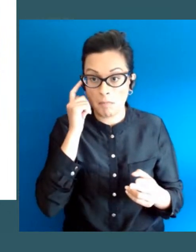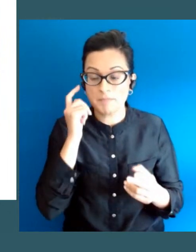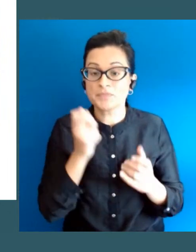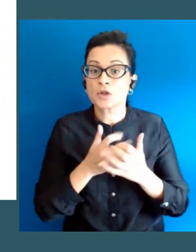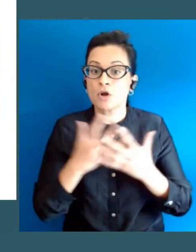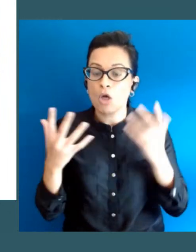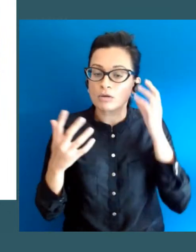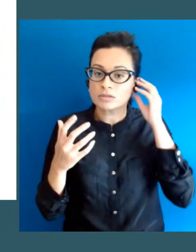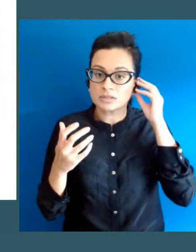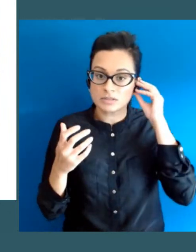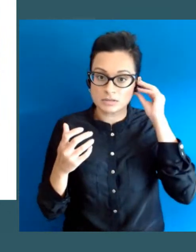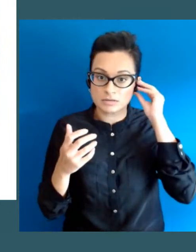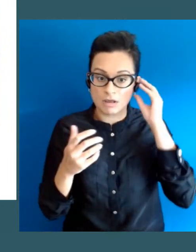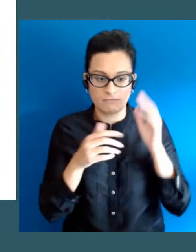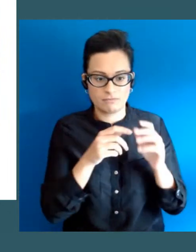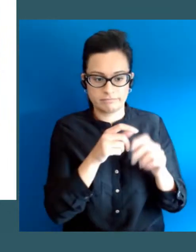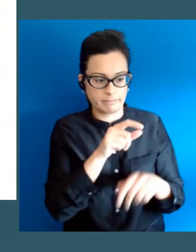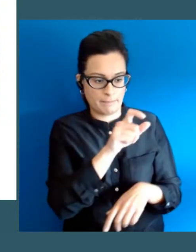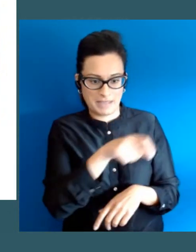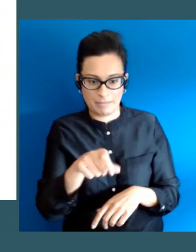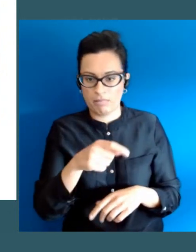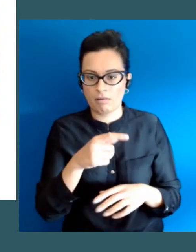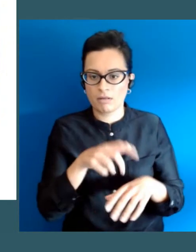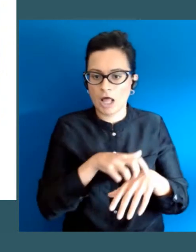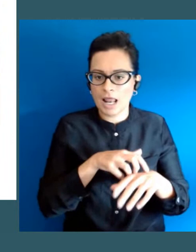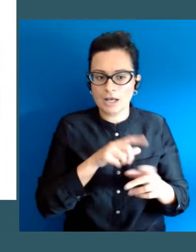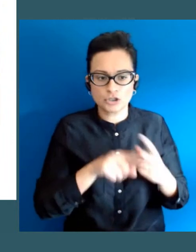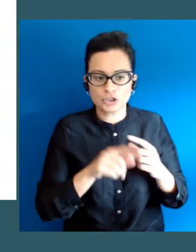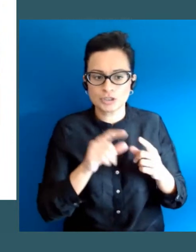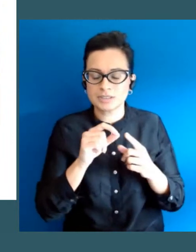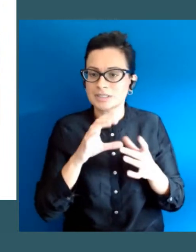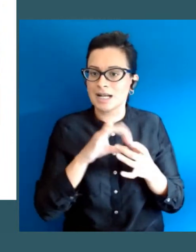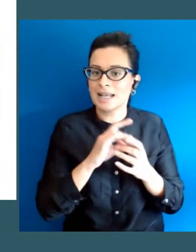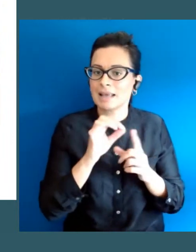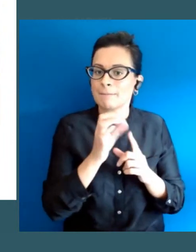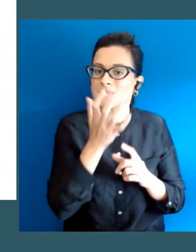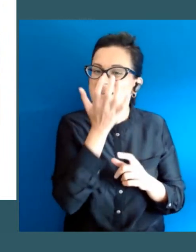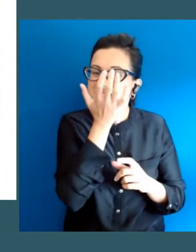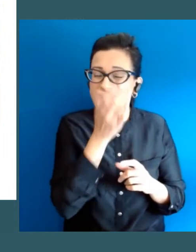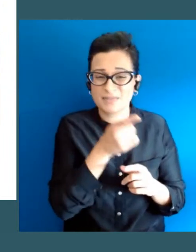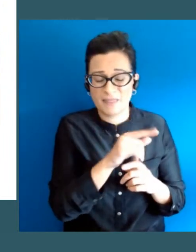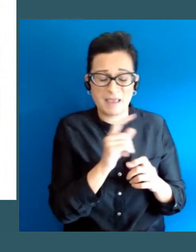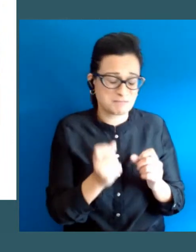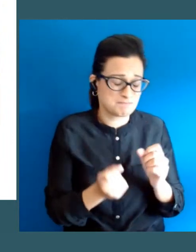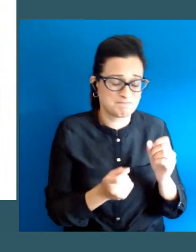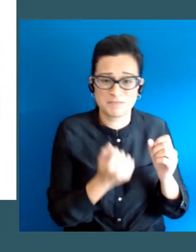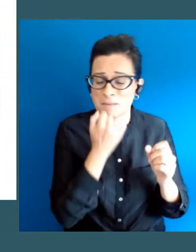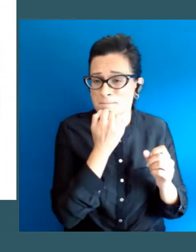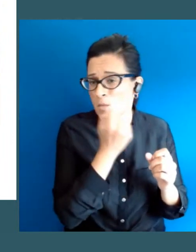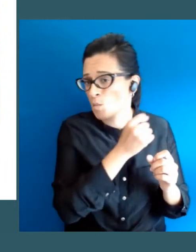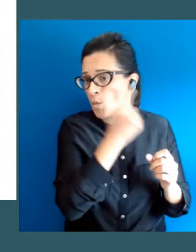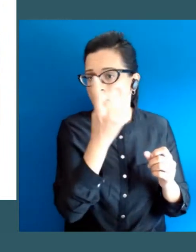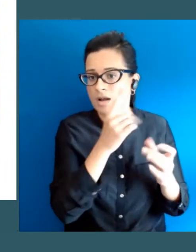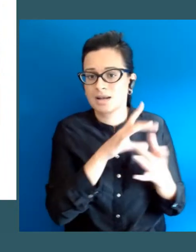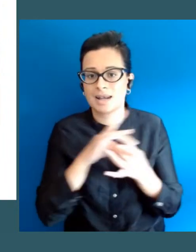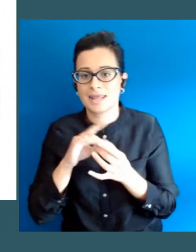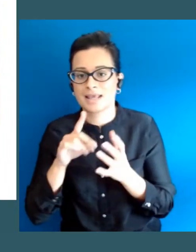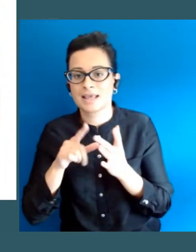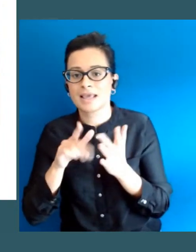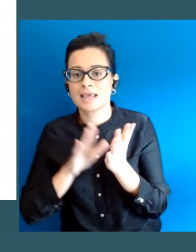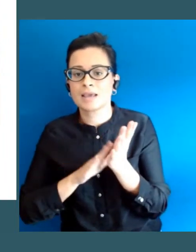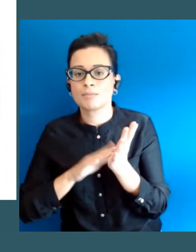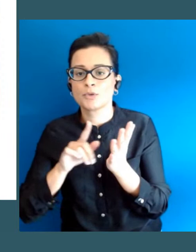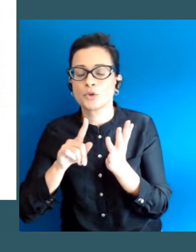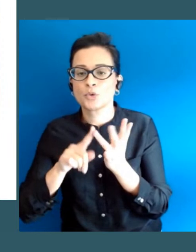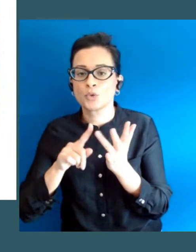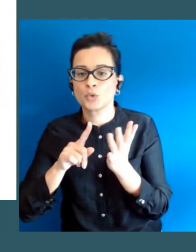in particular peanuts, which are the front runners for the immunotherapy, many of them don't want to eat